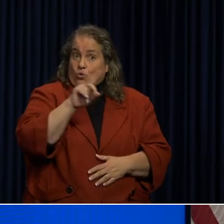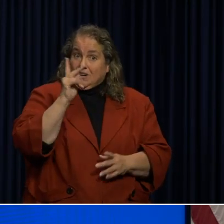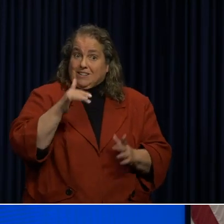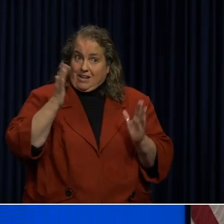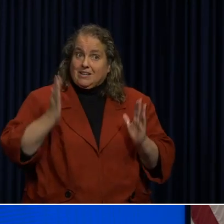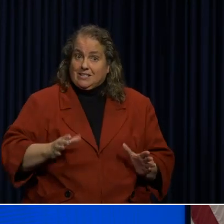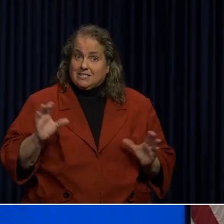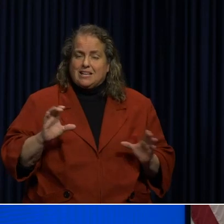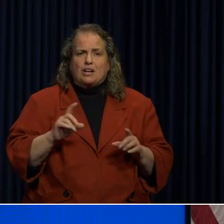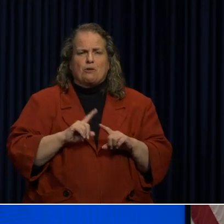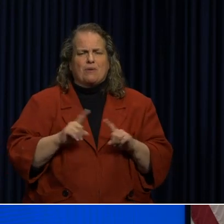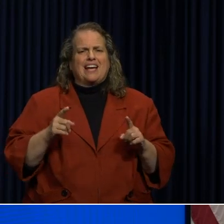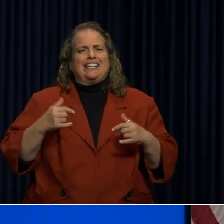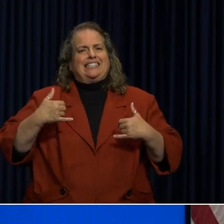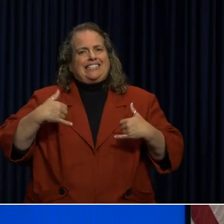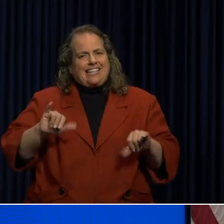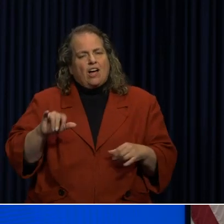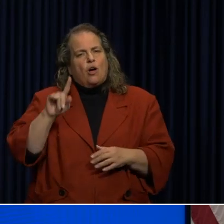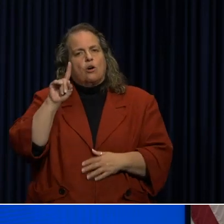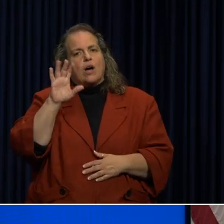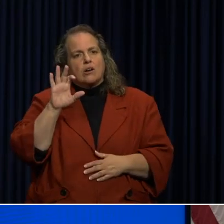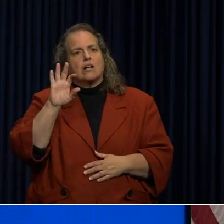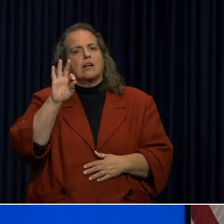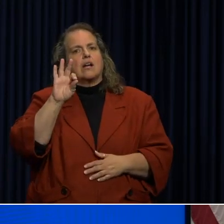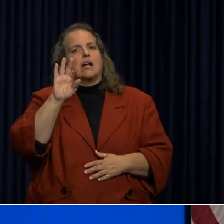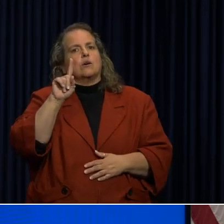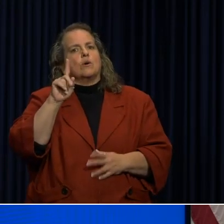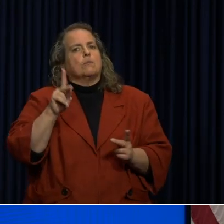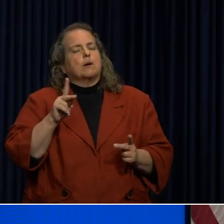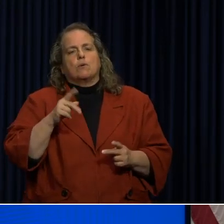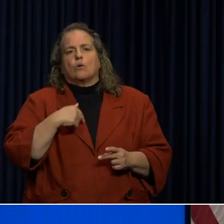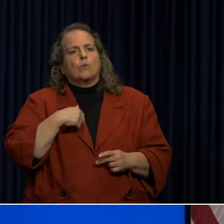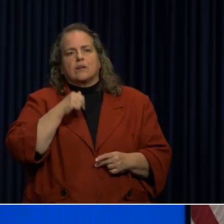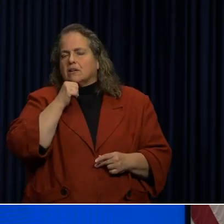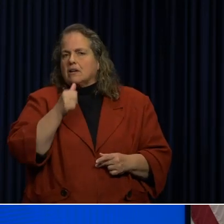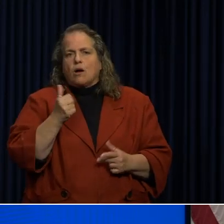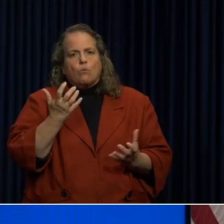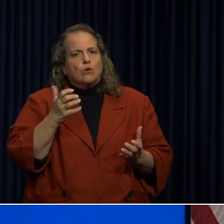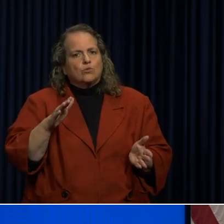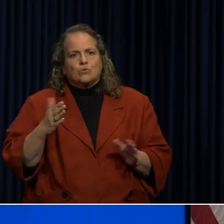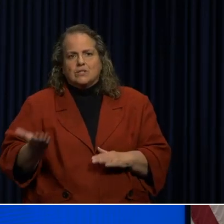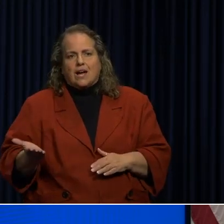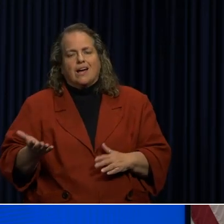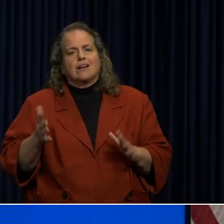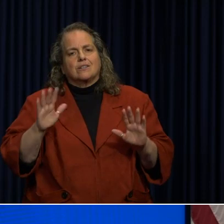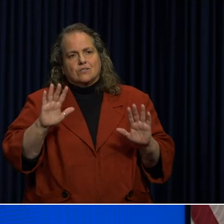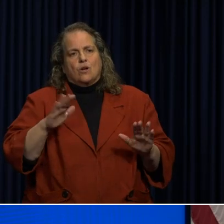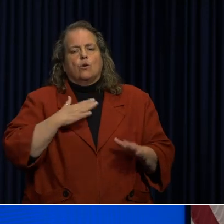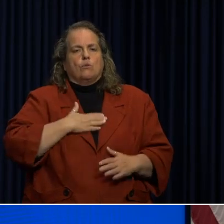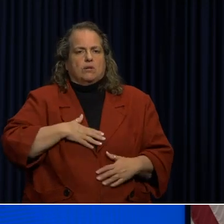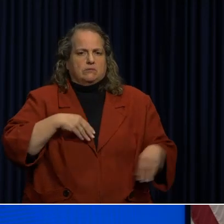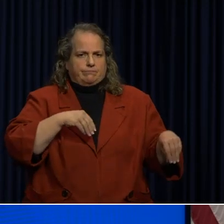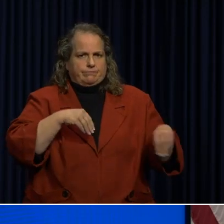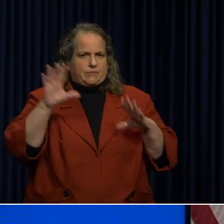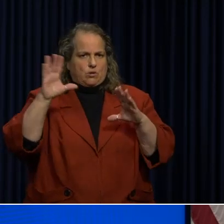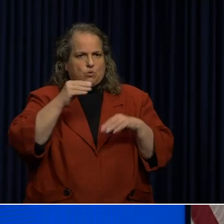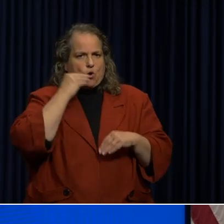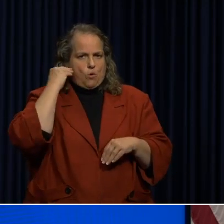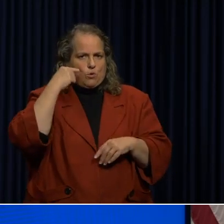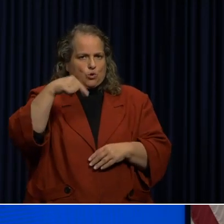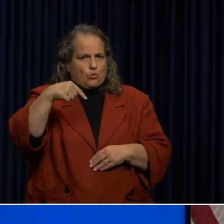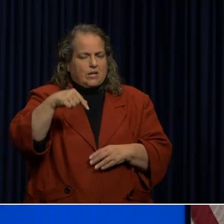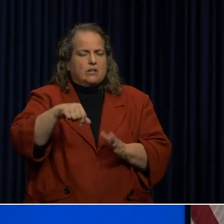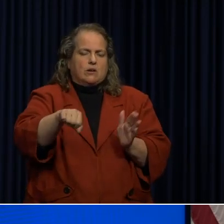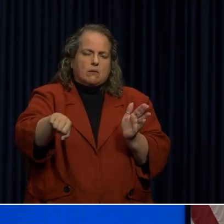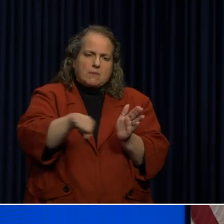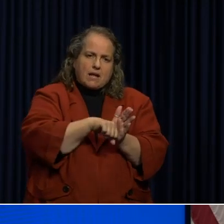still 191 people that we didn't want to lose. And so let's make sure that we light our homes up green, that we ring the